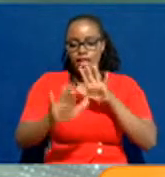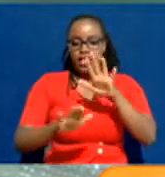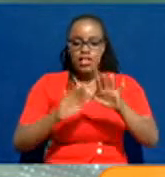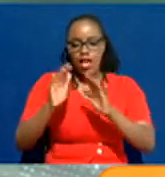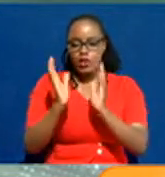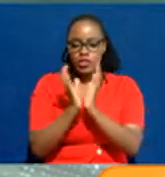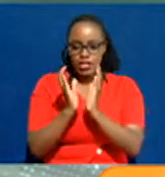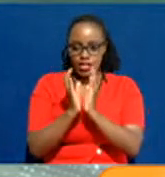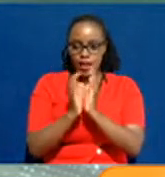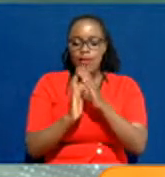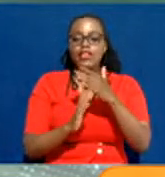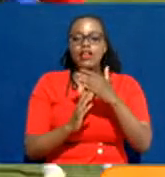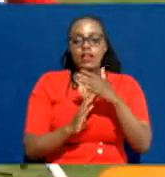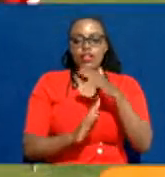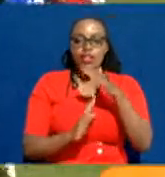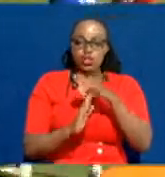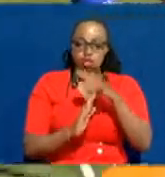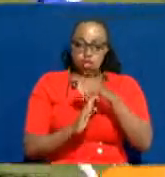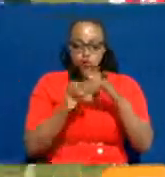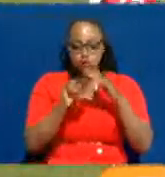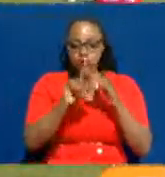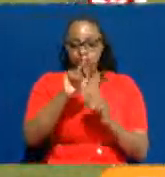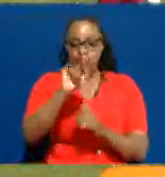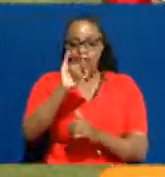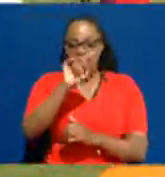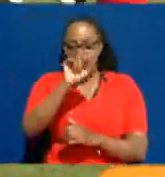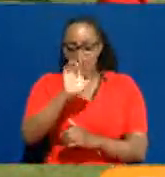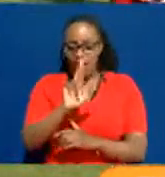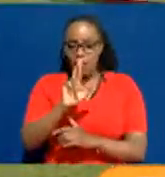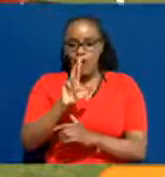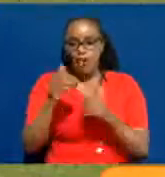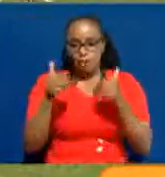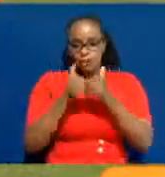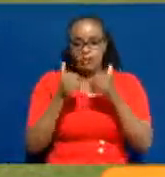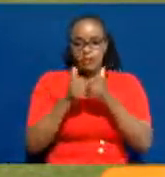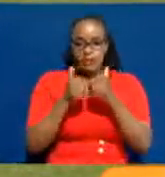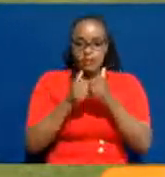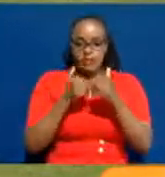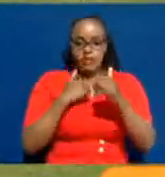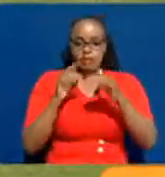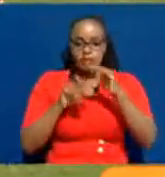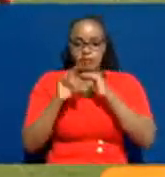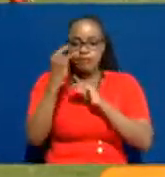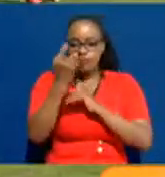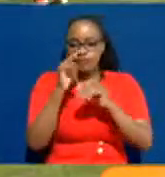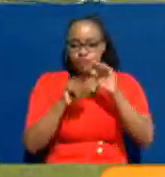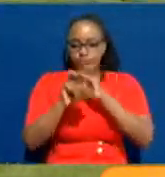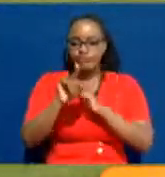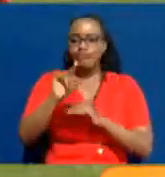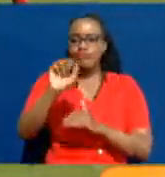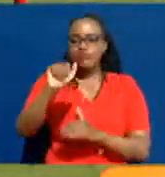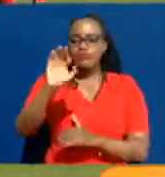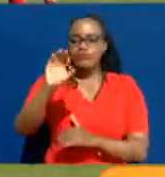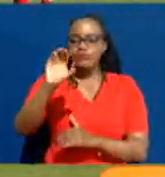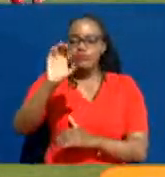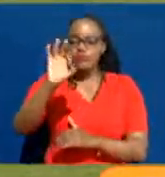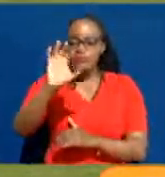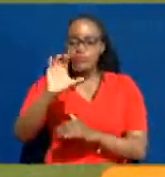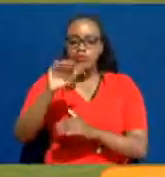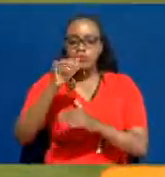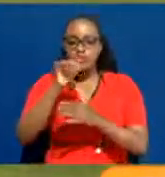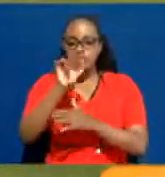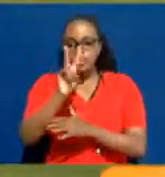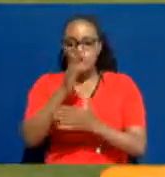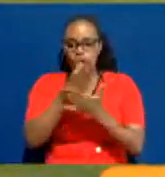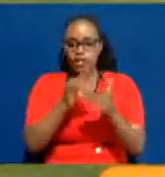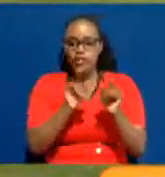Nairobi. In the top-tier league match played this afternoon, Ojo Olani scored the lone goal for Ingwe in the second half,